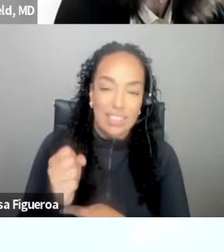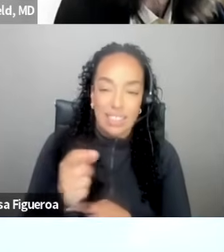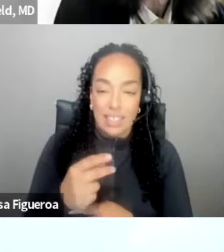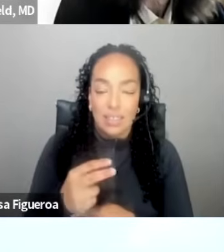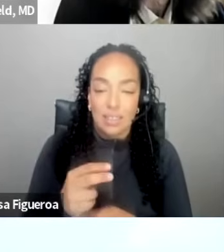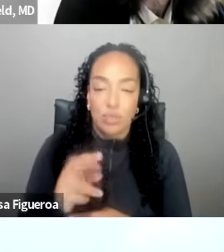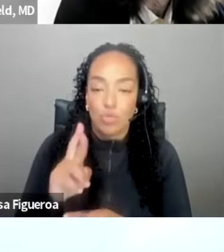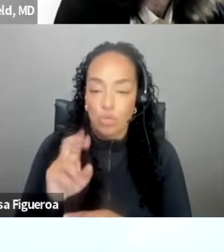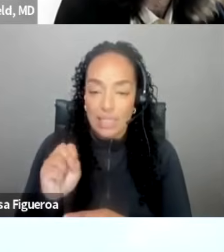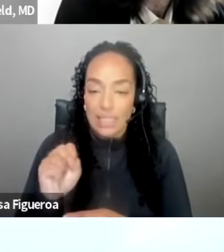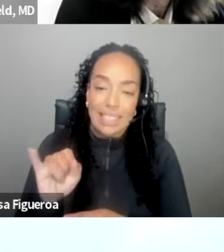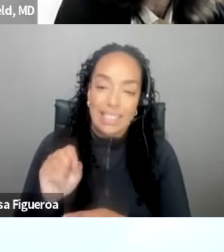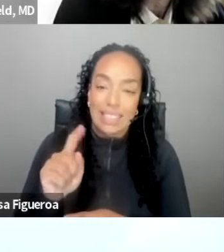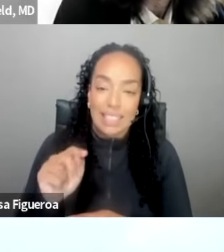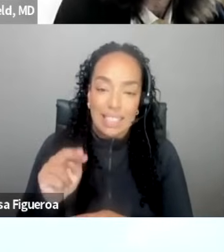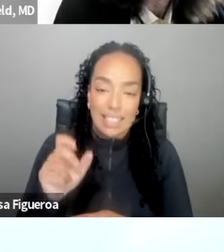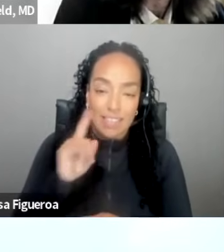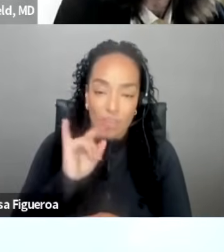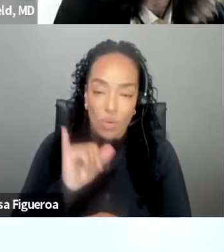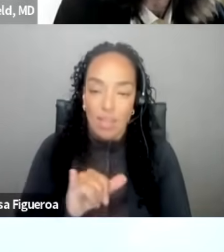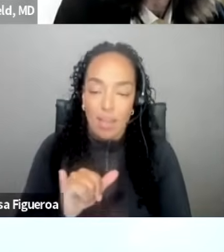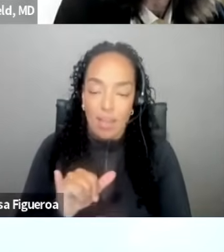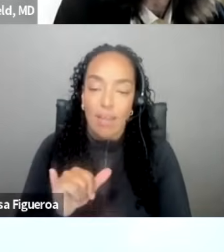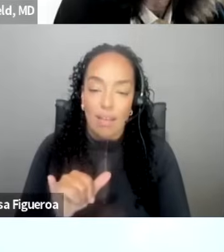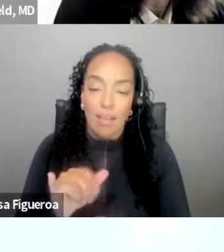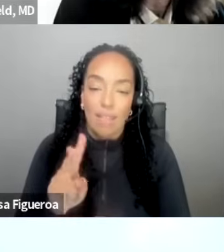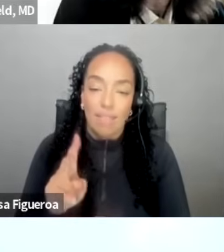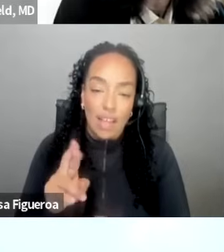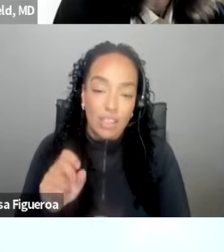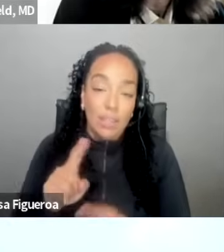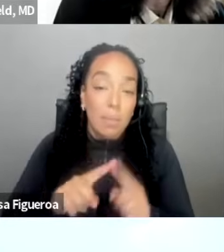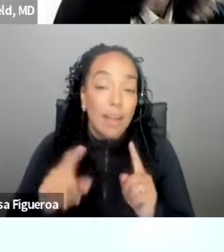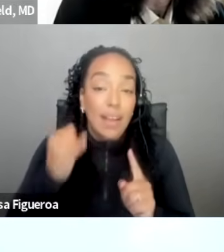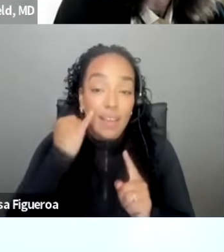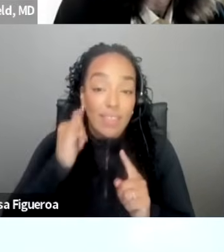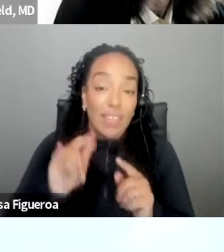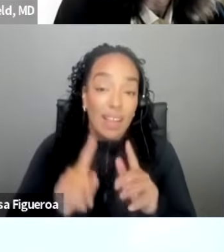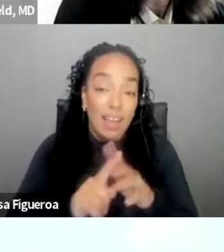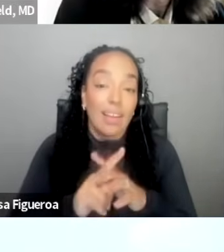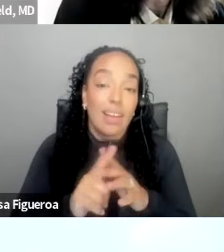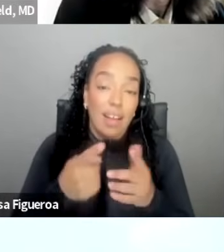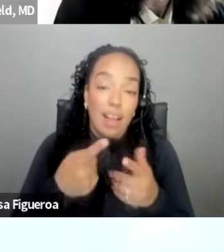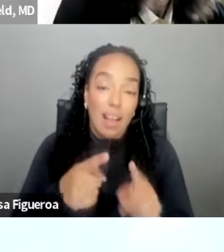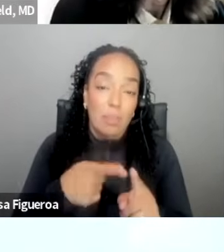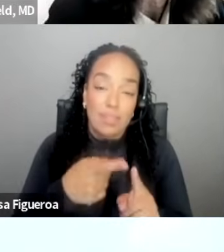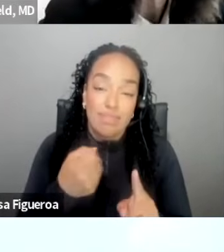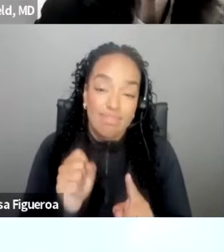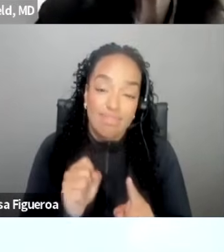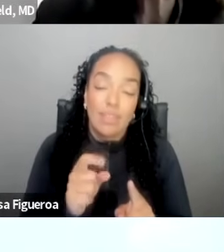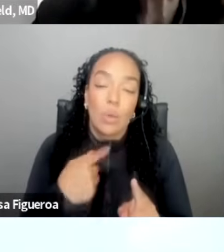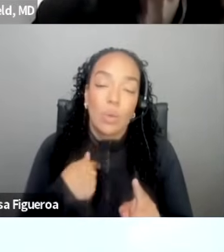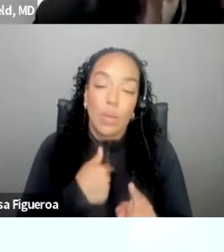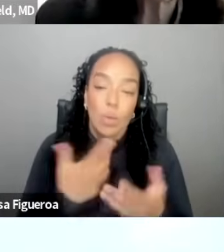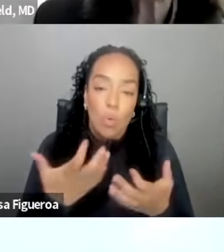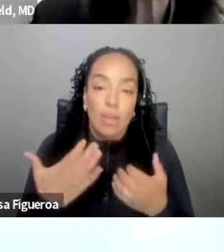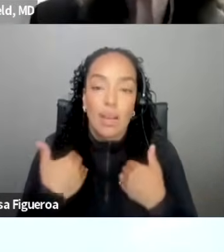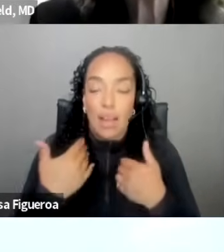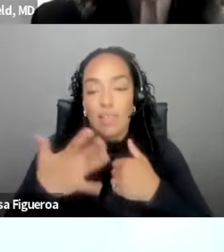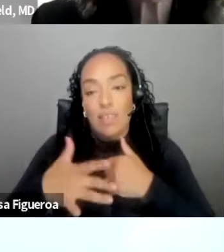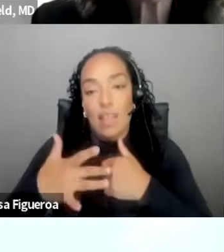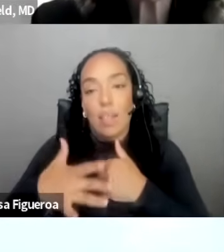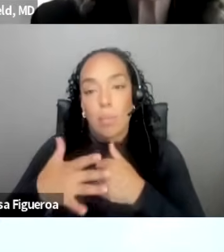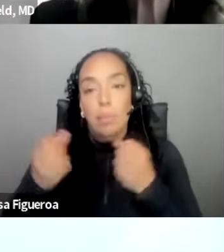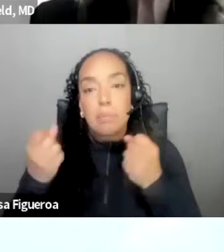agents for this virus, if resistance were to emerge, we would want to have as many countermeasures available for